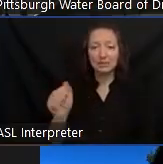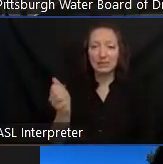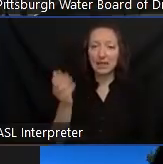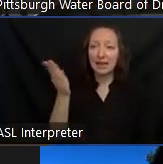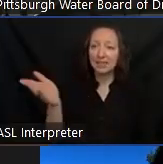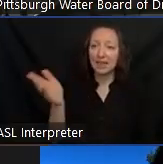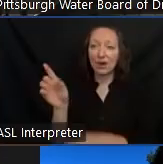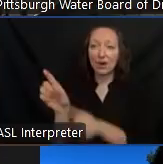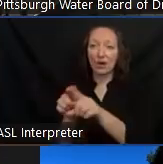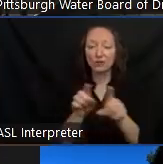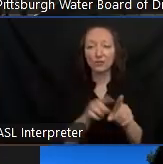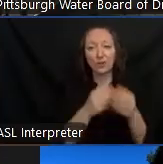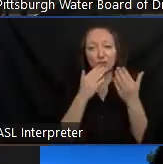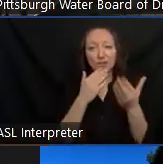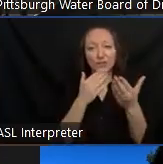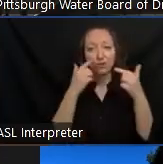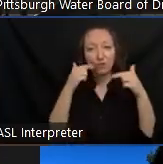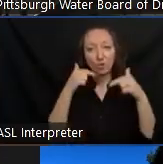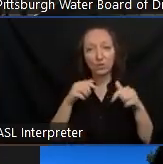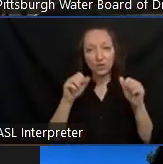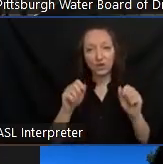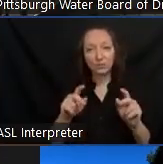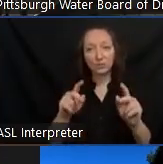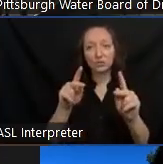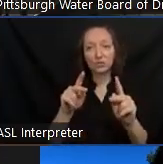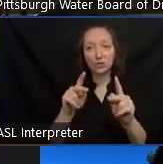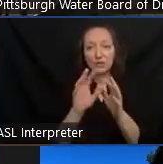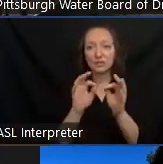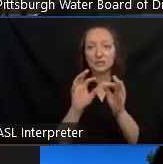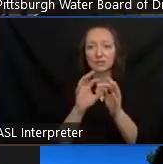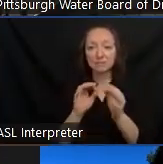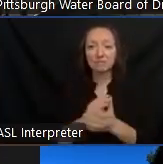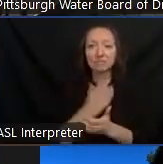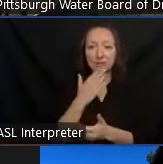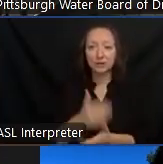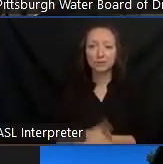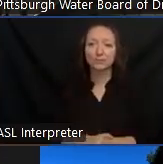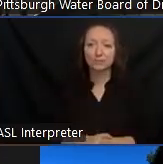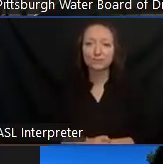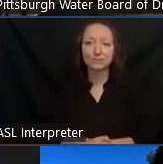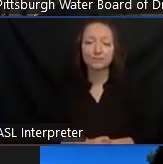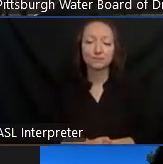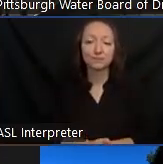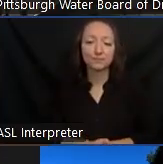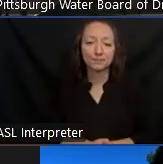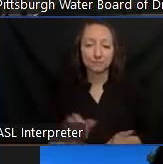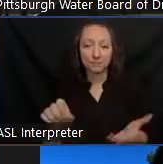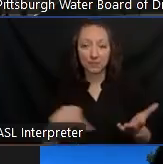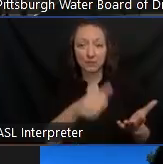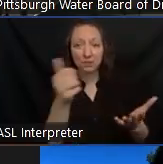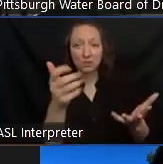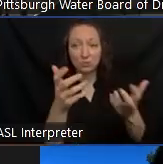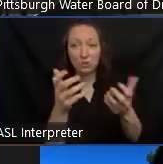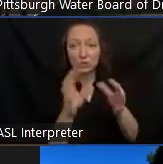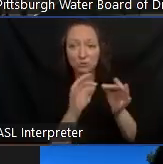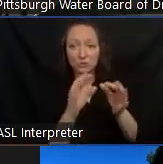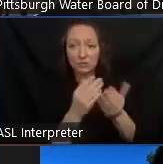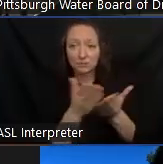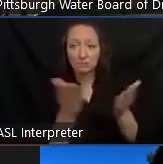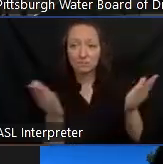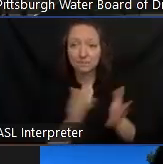So thank you for the opportunity to make a few remarks here. Would anybody else like to say anything?